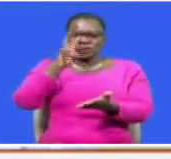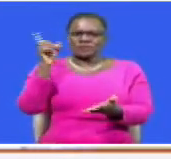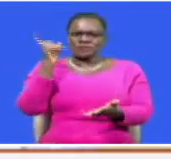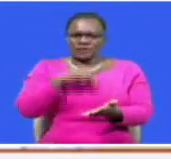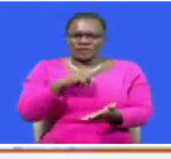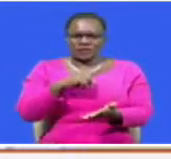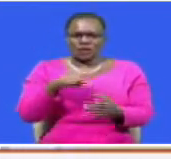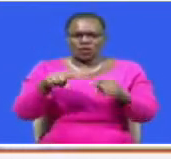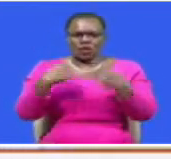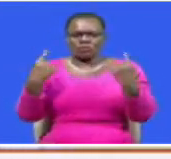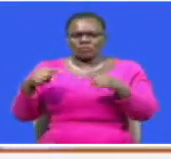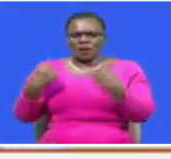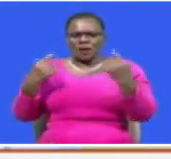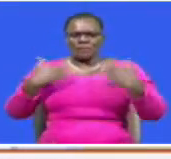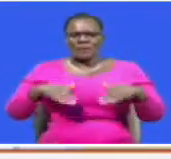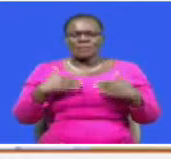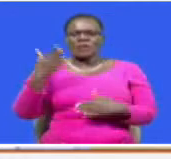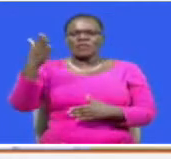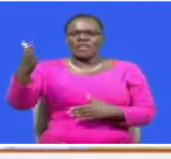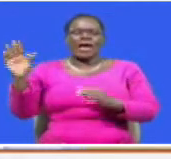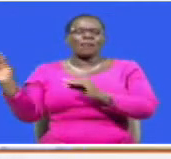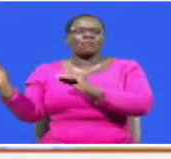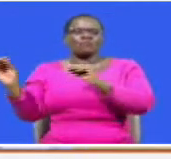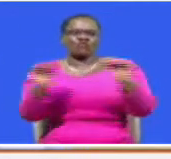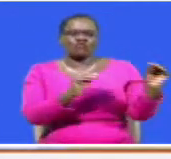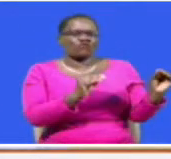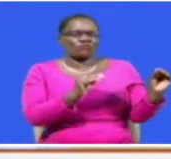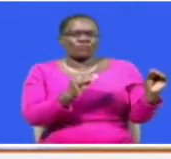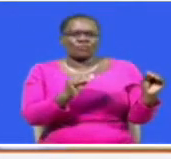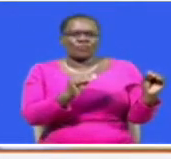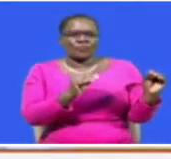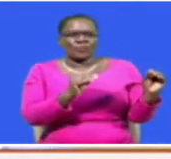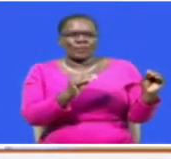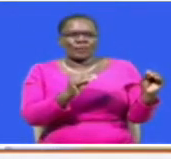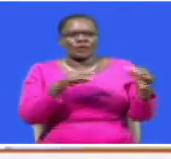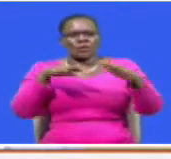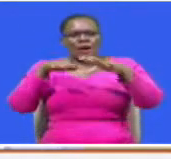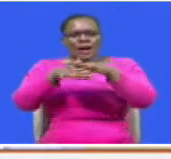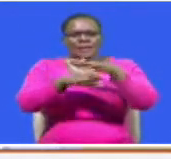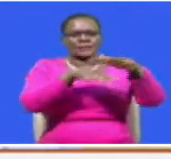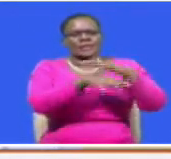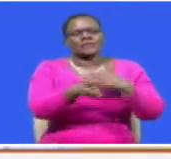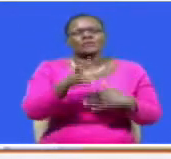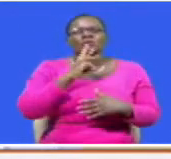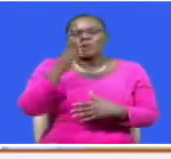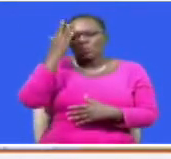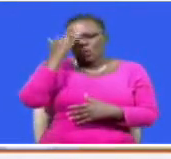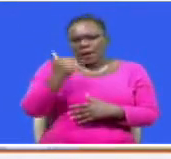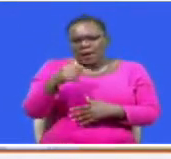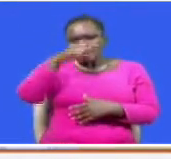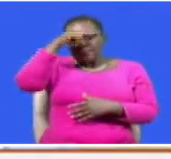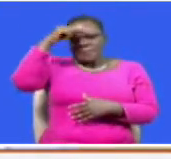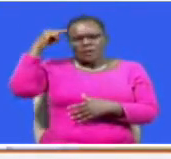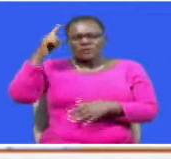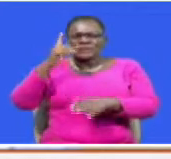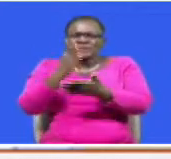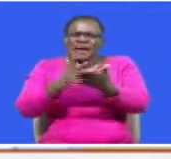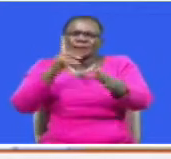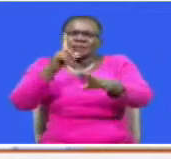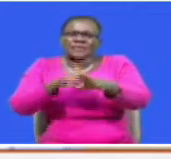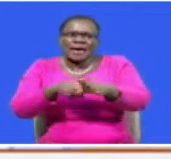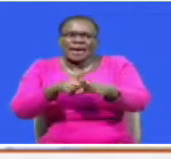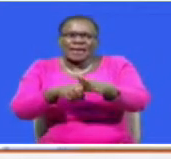there are conflicts. People downstream moving up to access water. Why? Because of at times